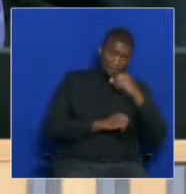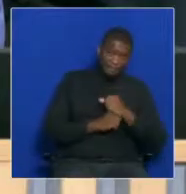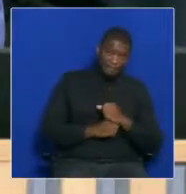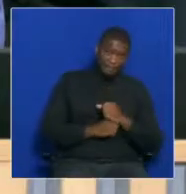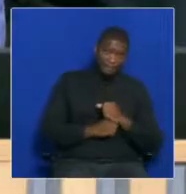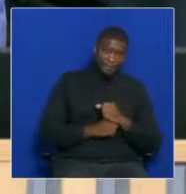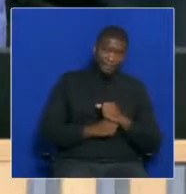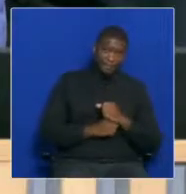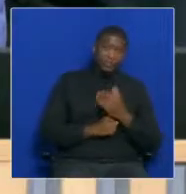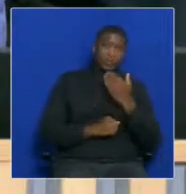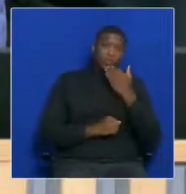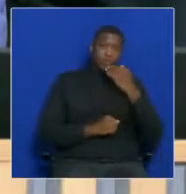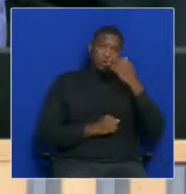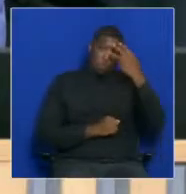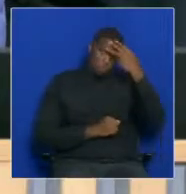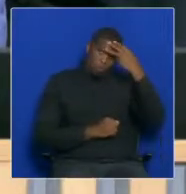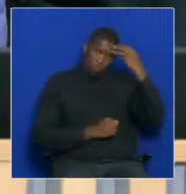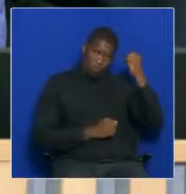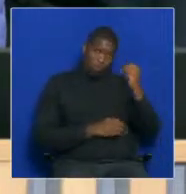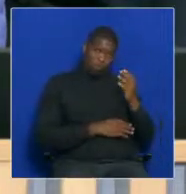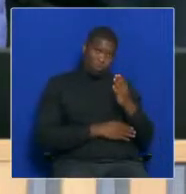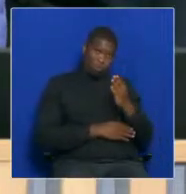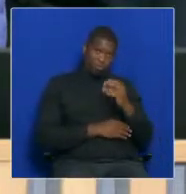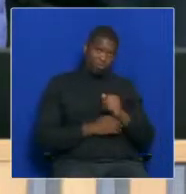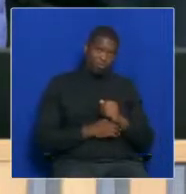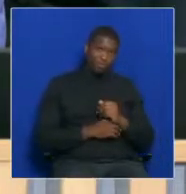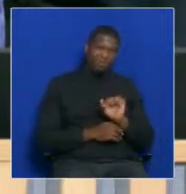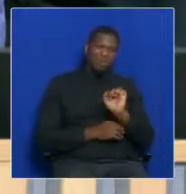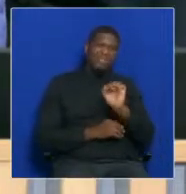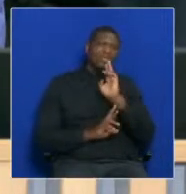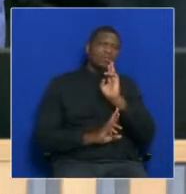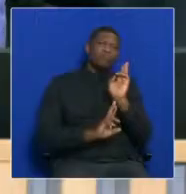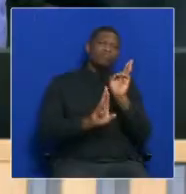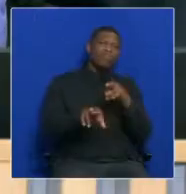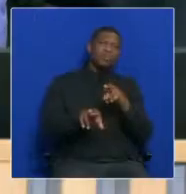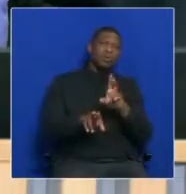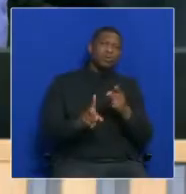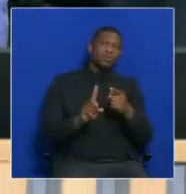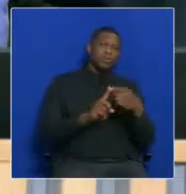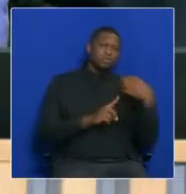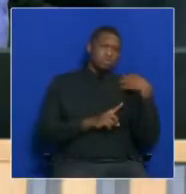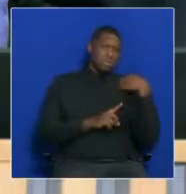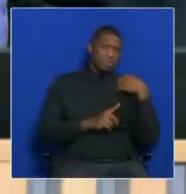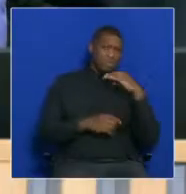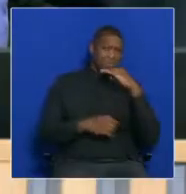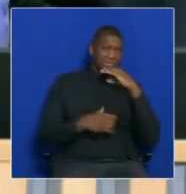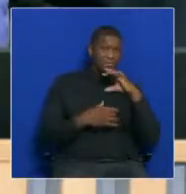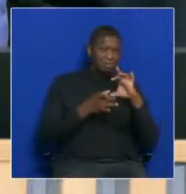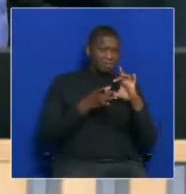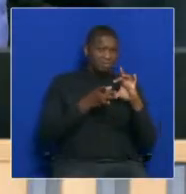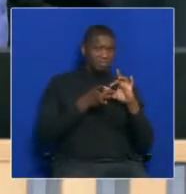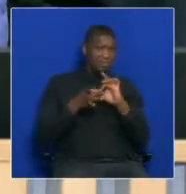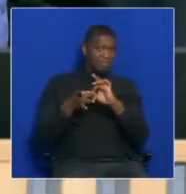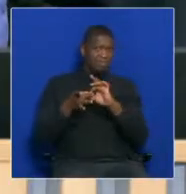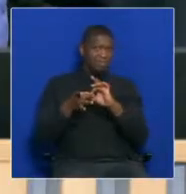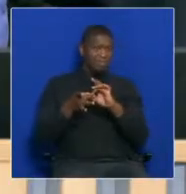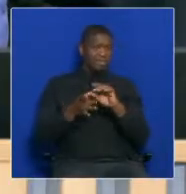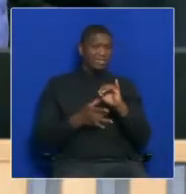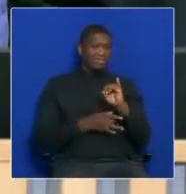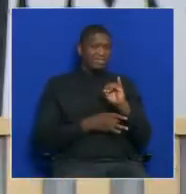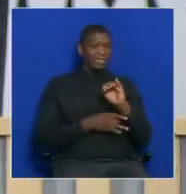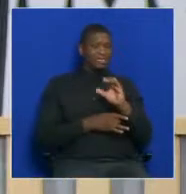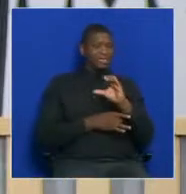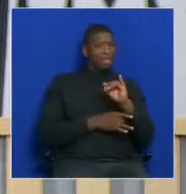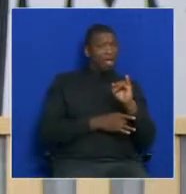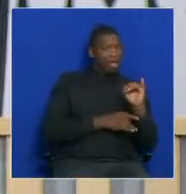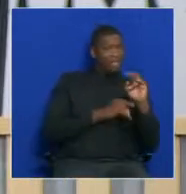Minister Mkhunu. That report to the Minister of Police, did it relate to the CI investigation or something else? To